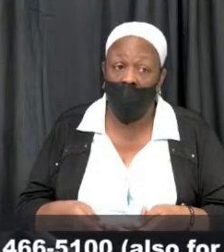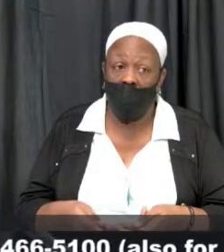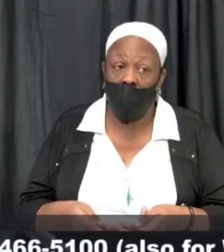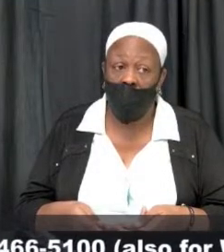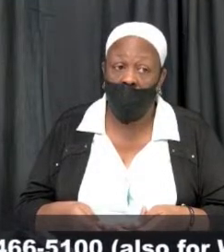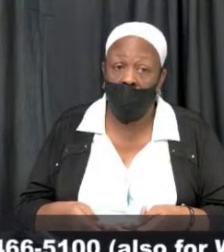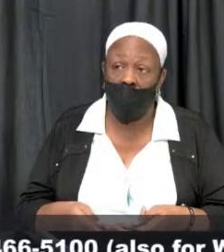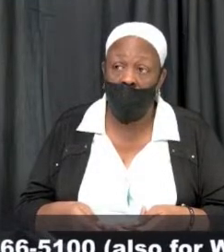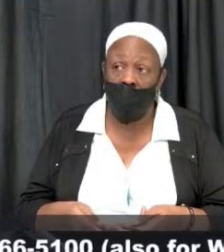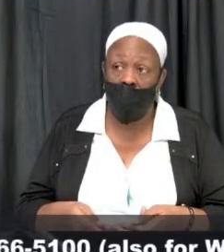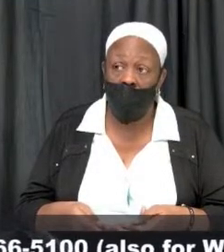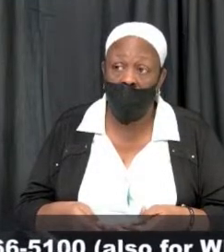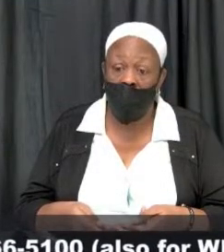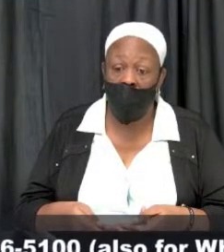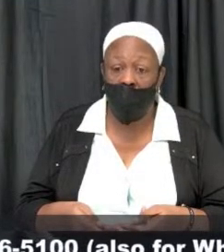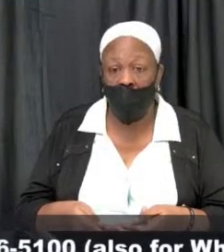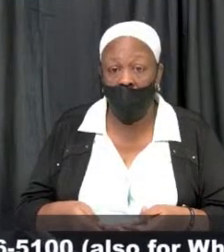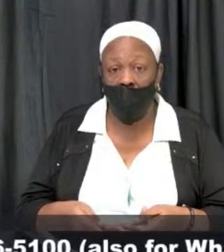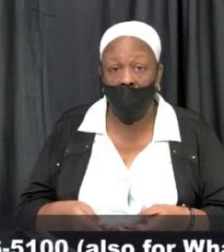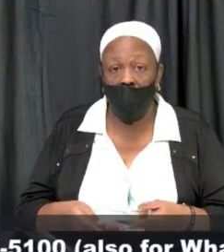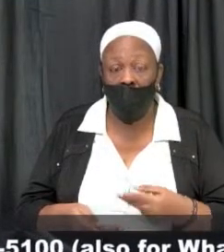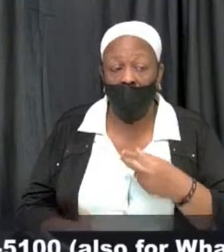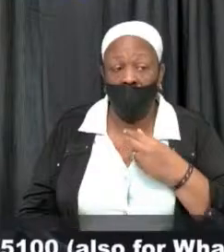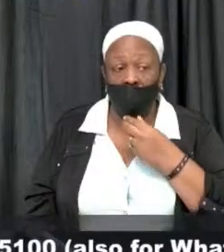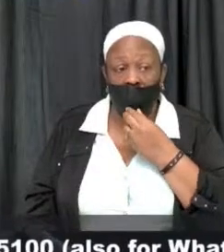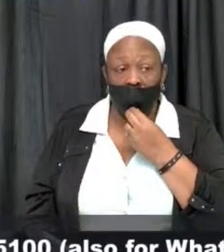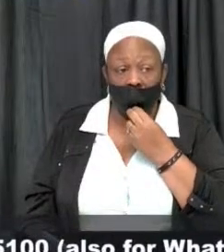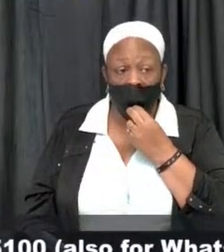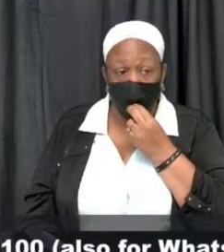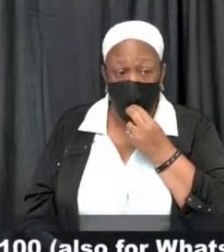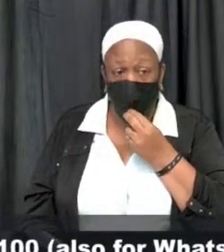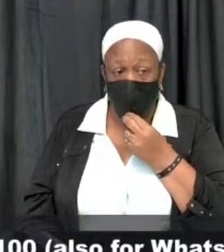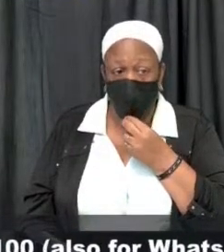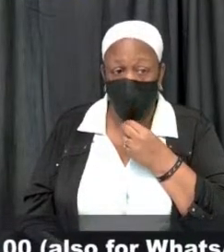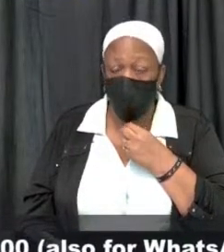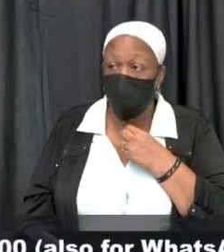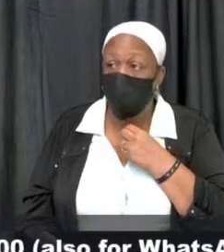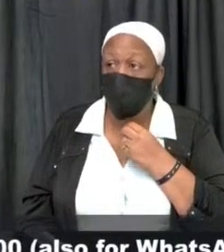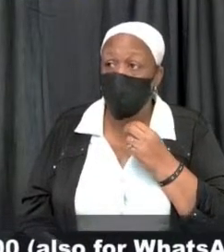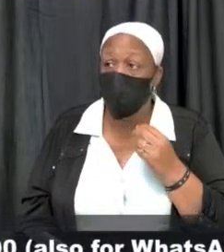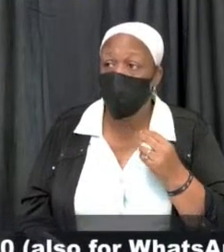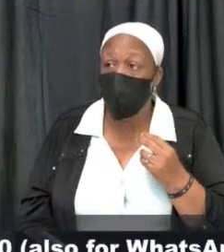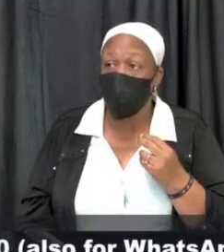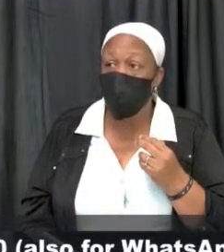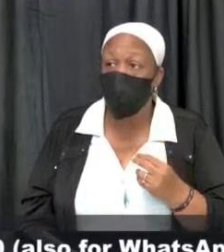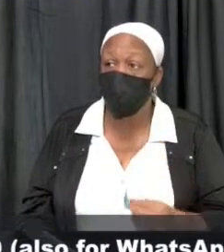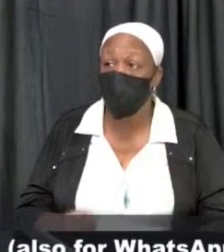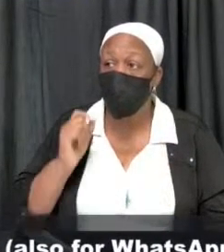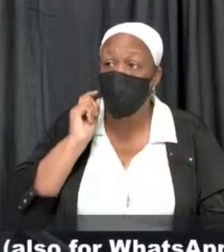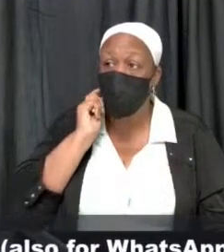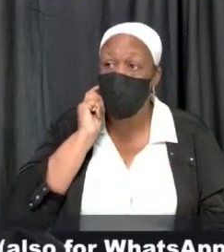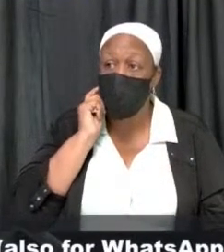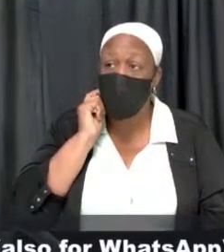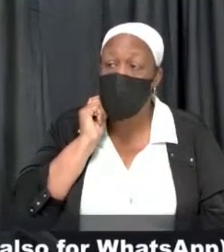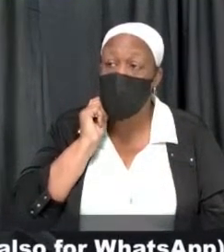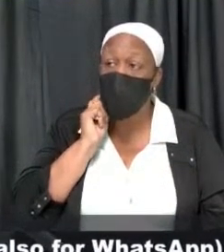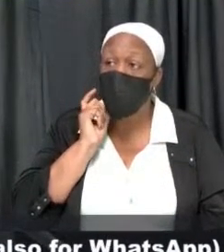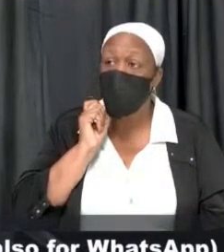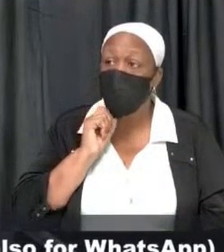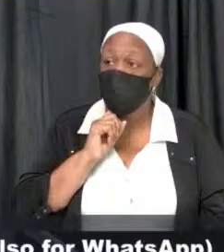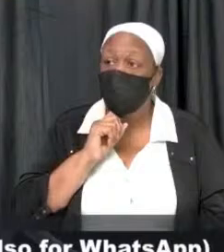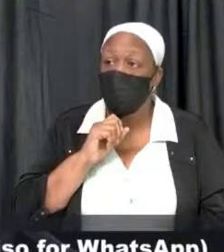And what was revealed was that even though the executive director of CDMA would